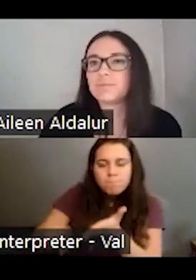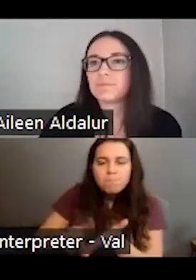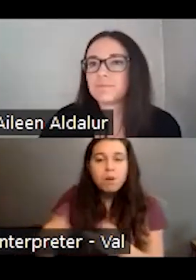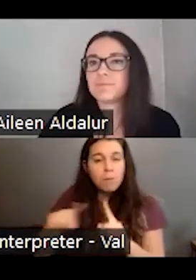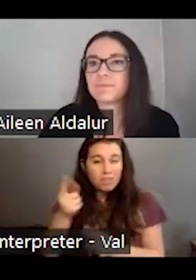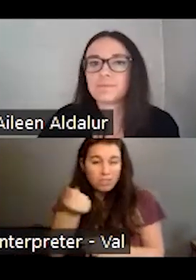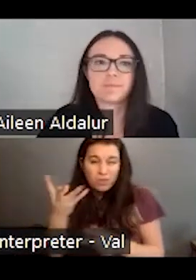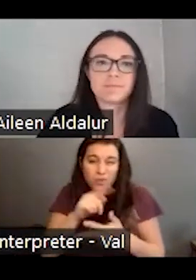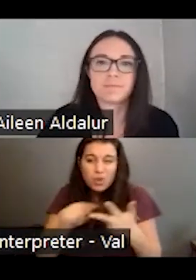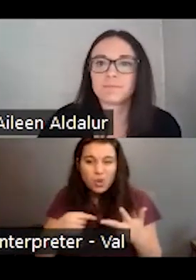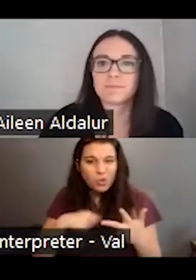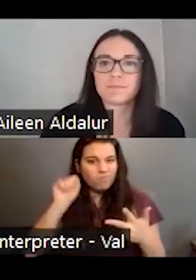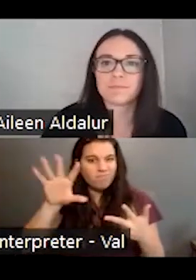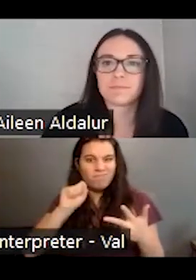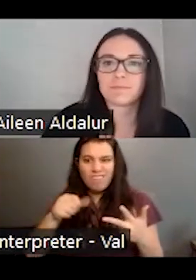right now.